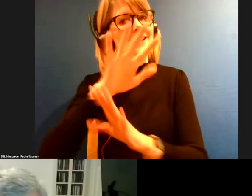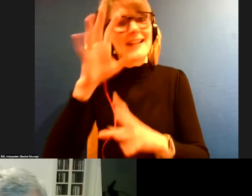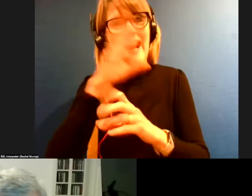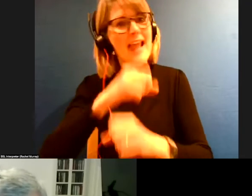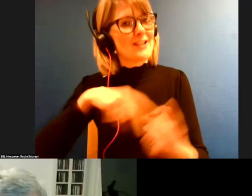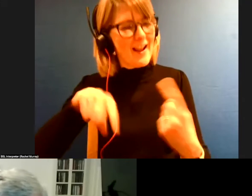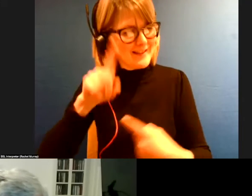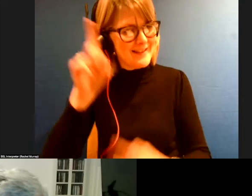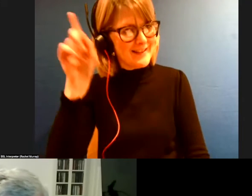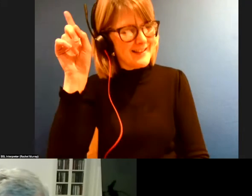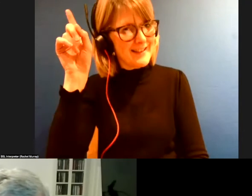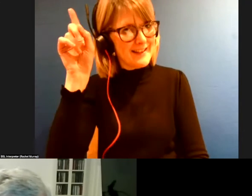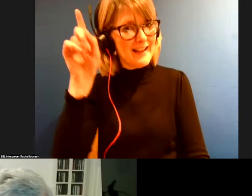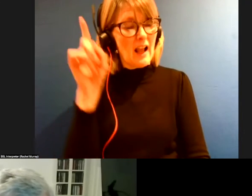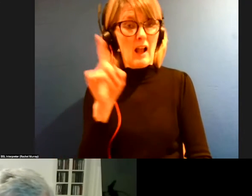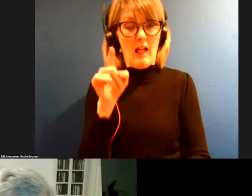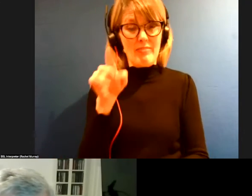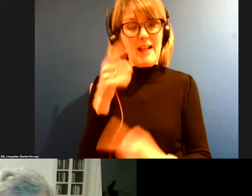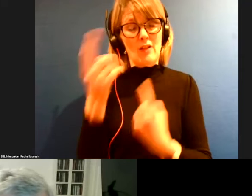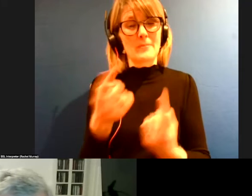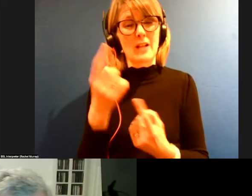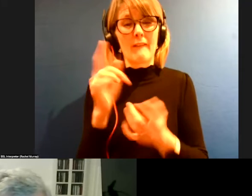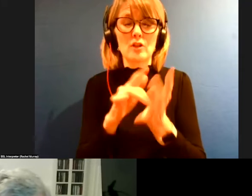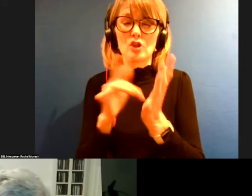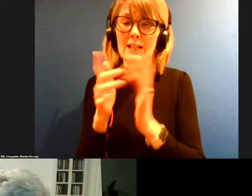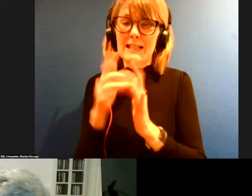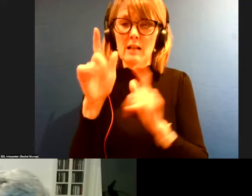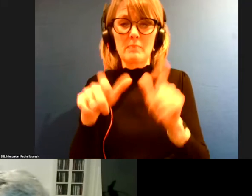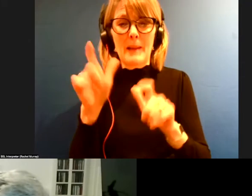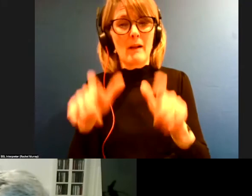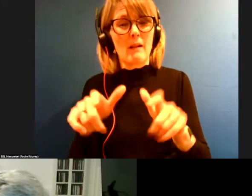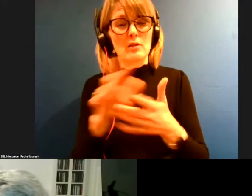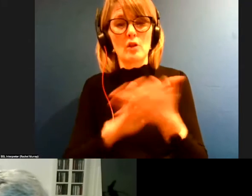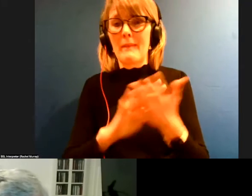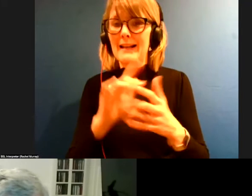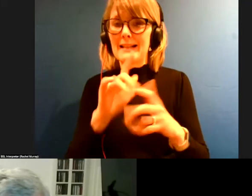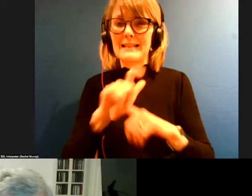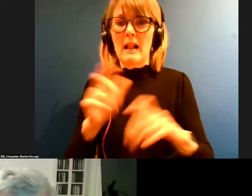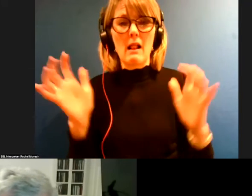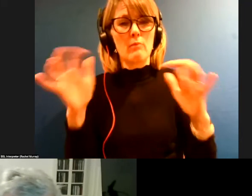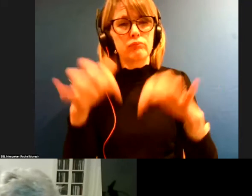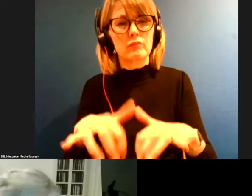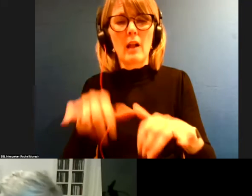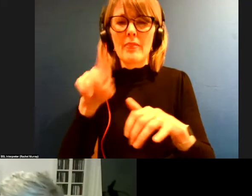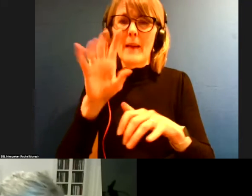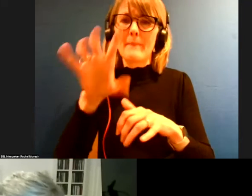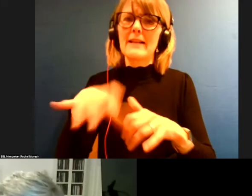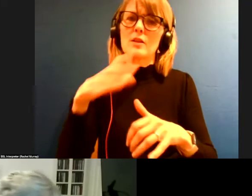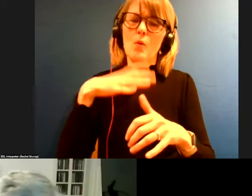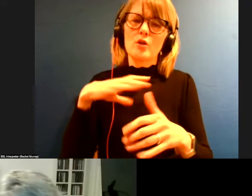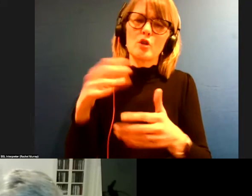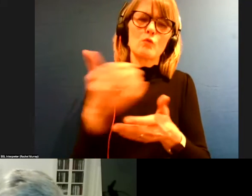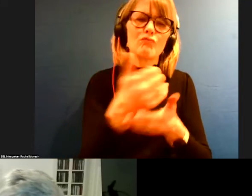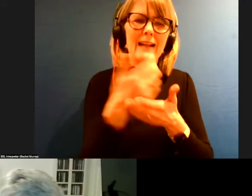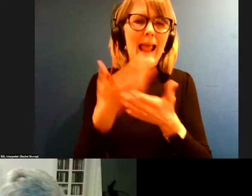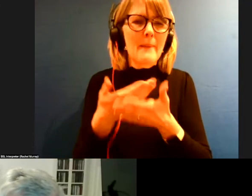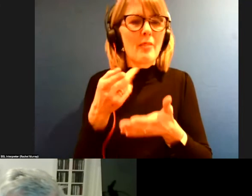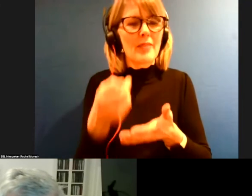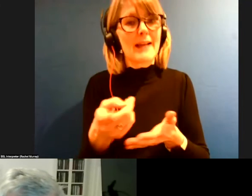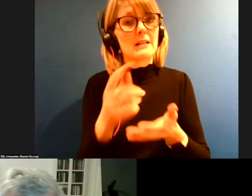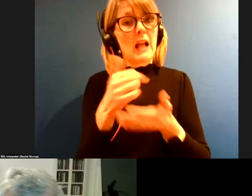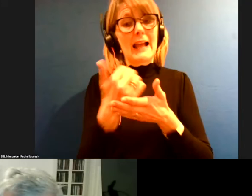they still gathered in that place and they still wanted to reclaim it. A gay member of the group who met with them